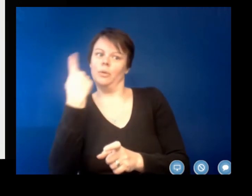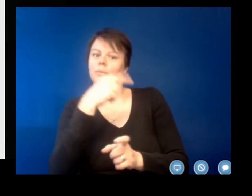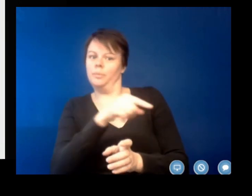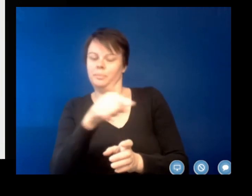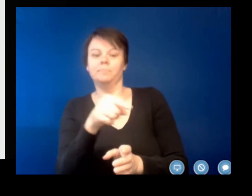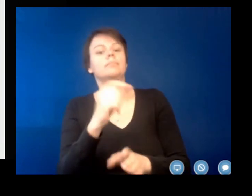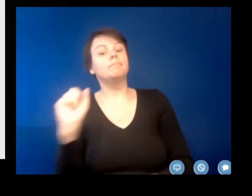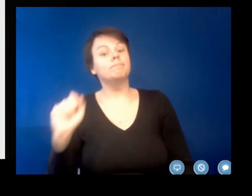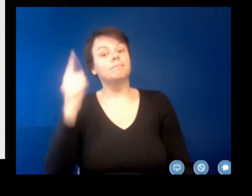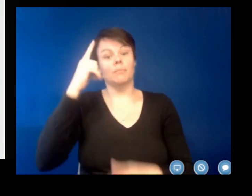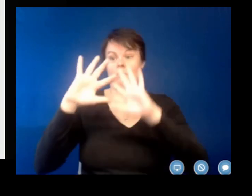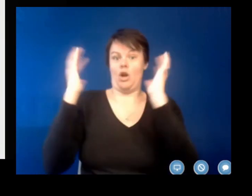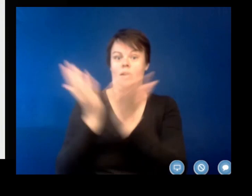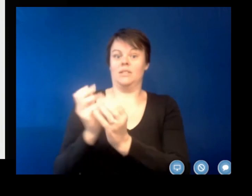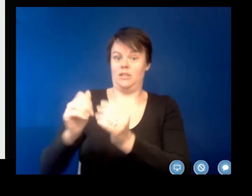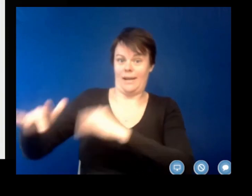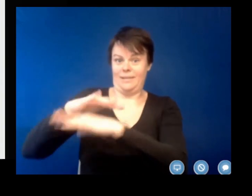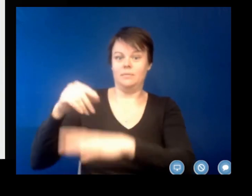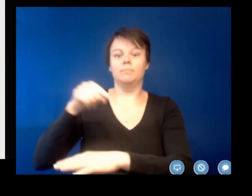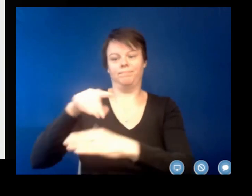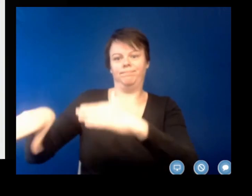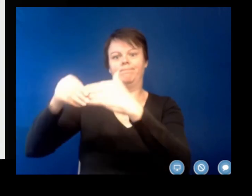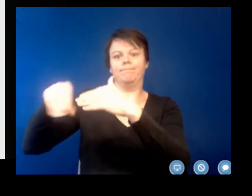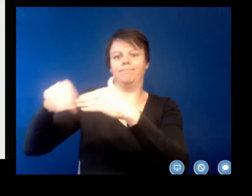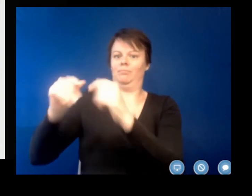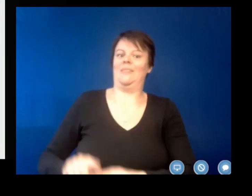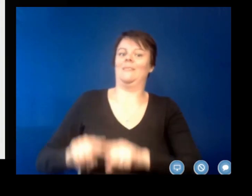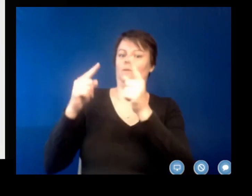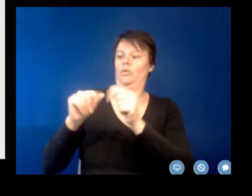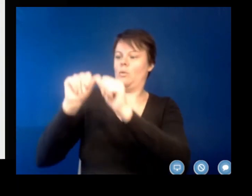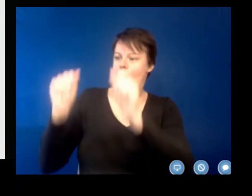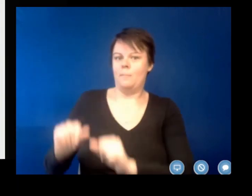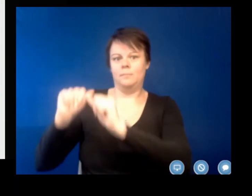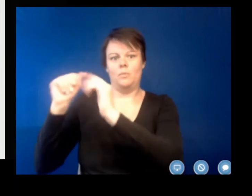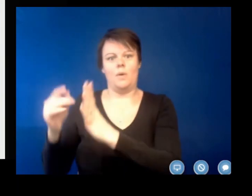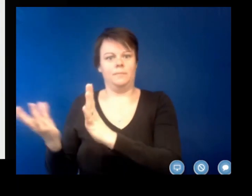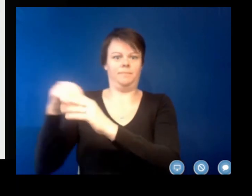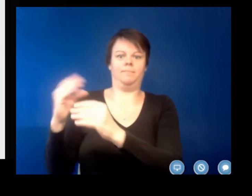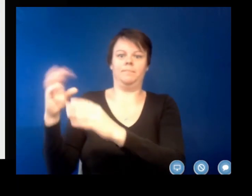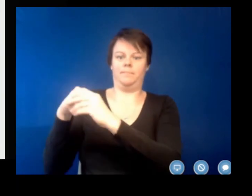and individual experiences on globality does not